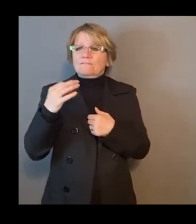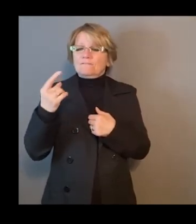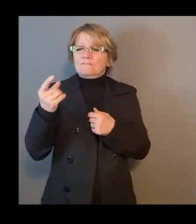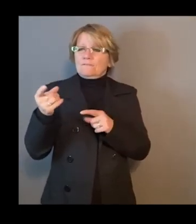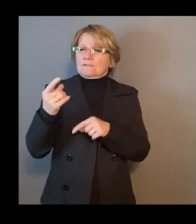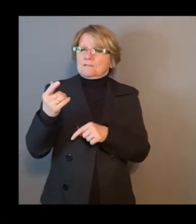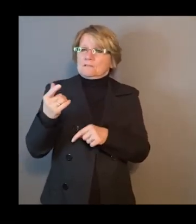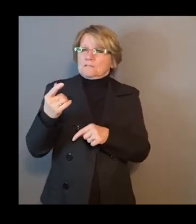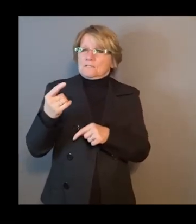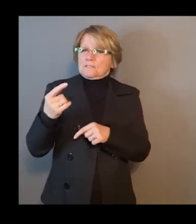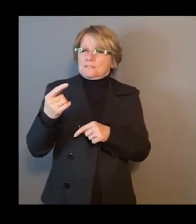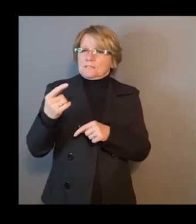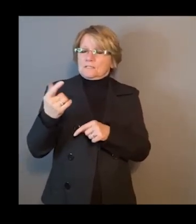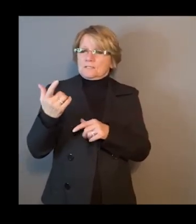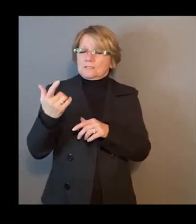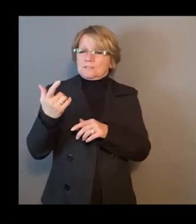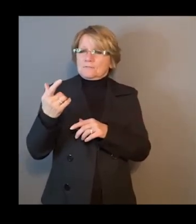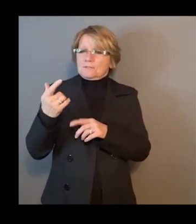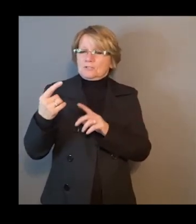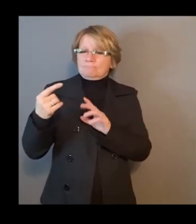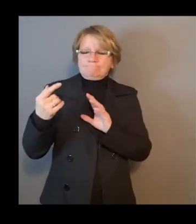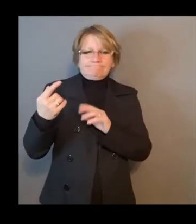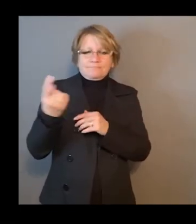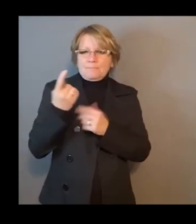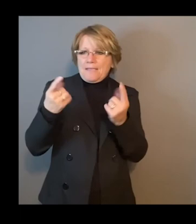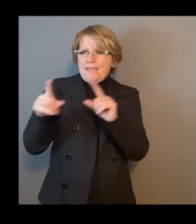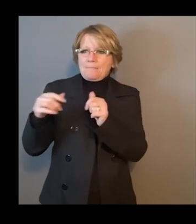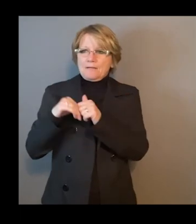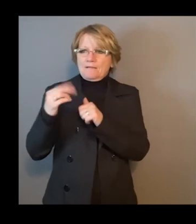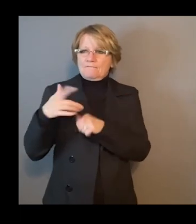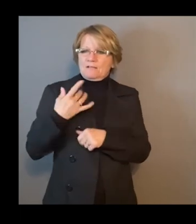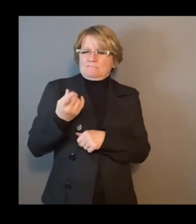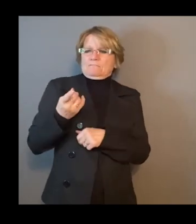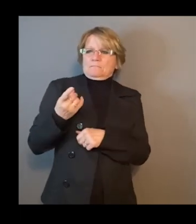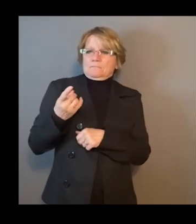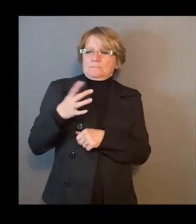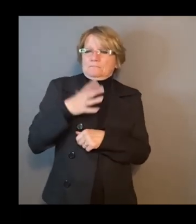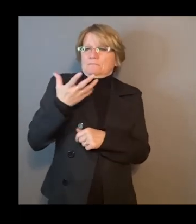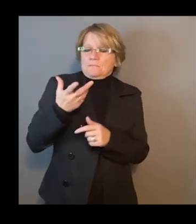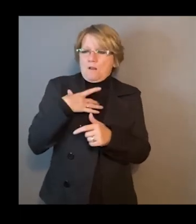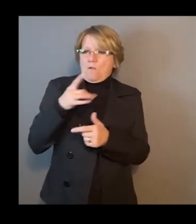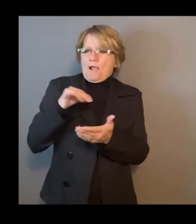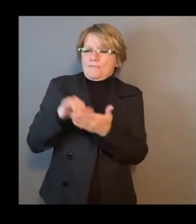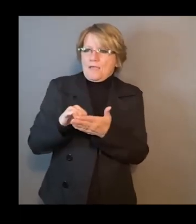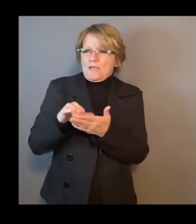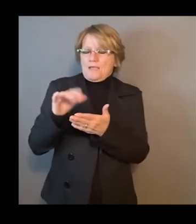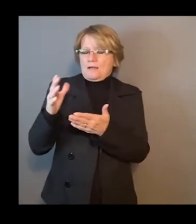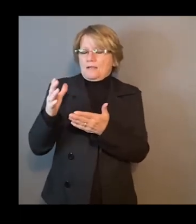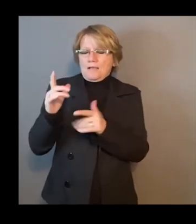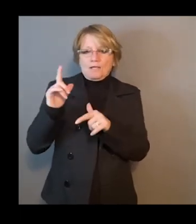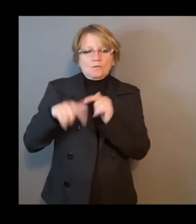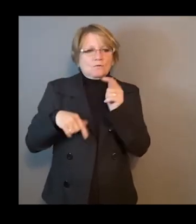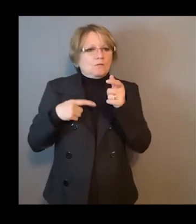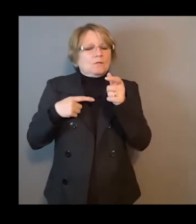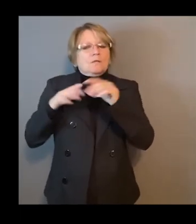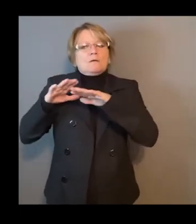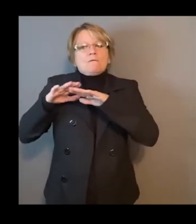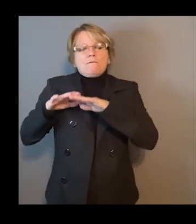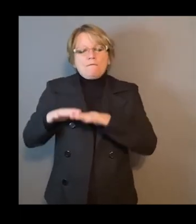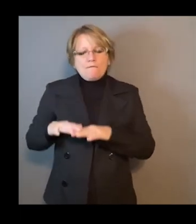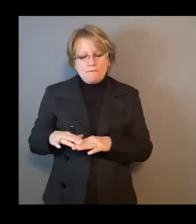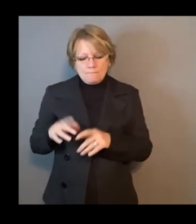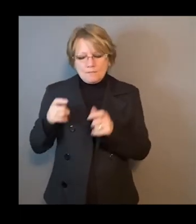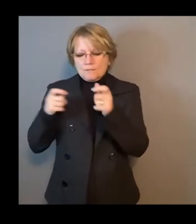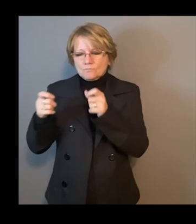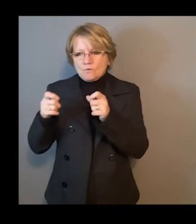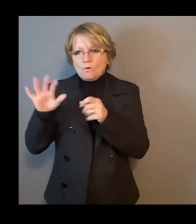like if it got to me a certain way or I didn't like how things was going, like I wasn't able to do what I'm able to do now, like calm